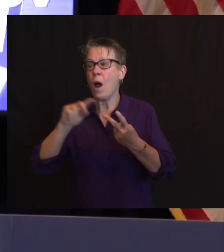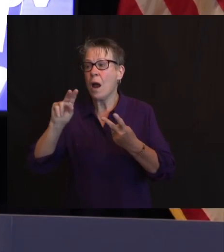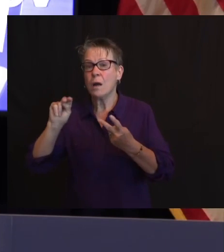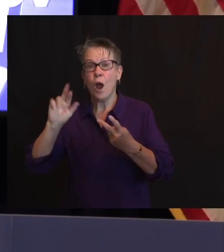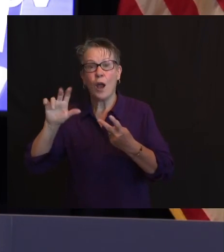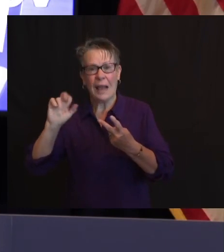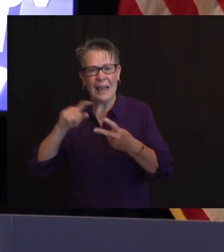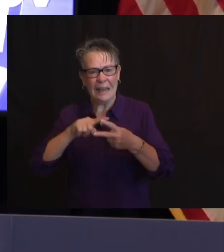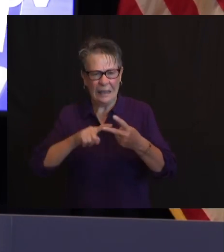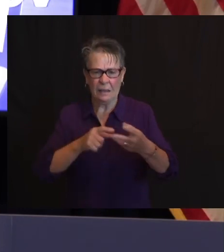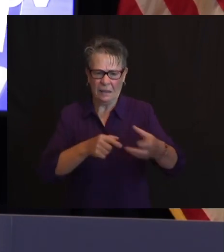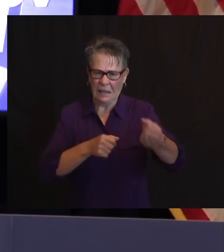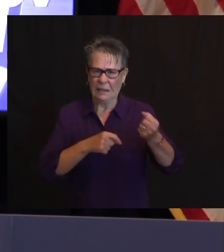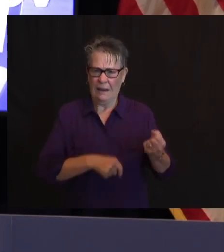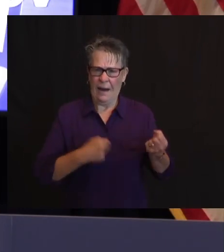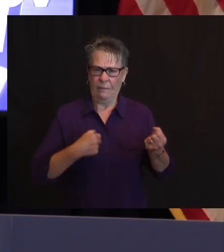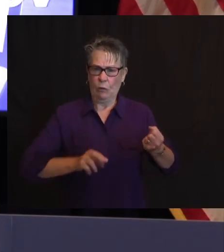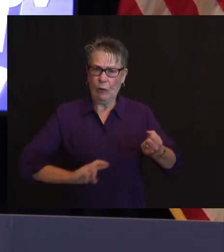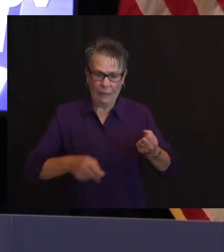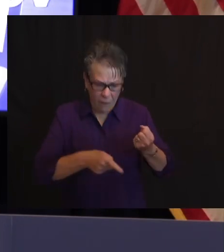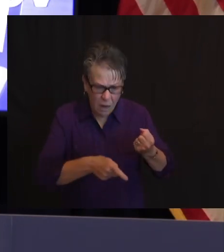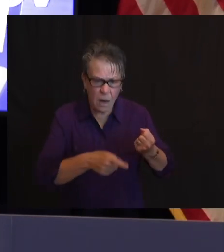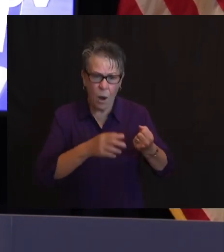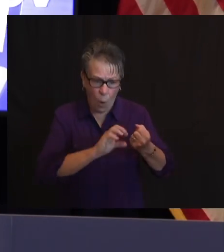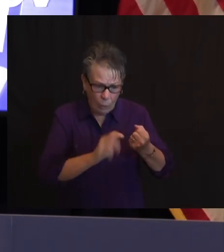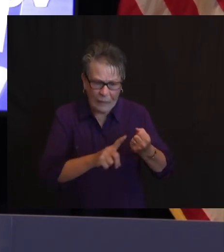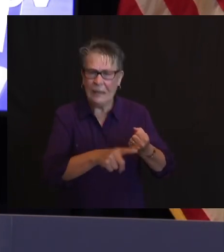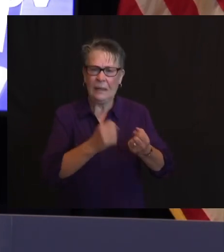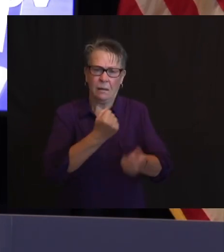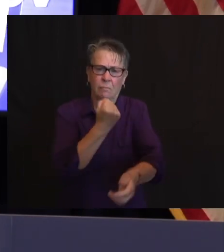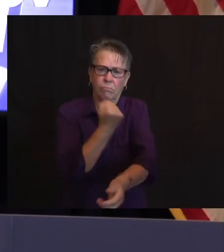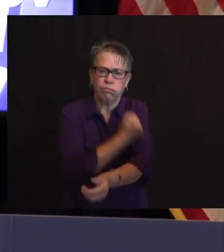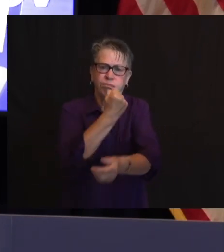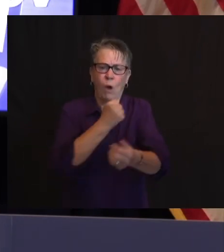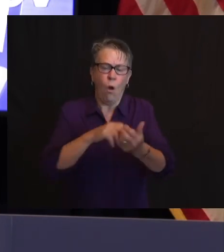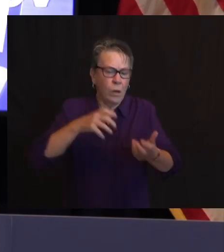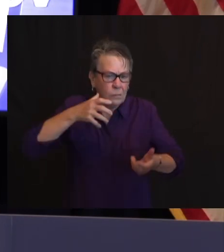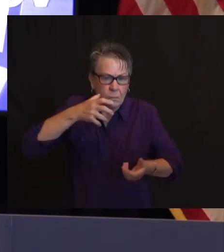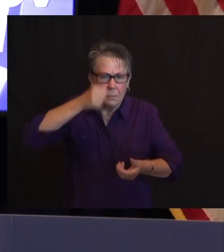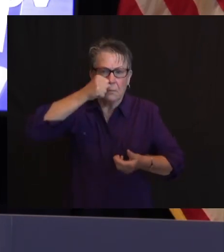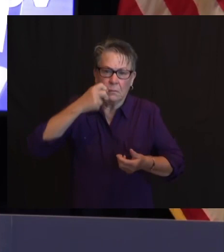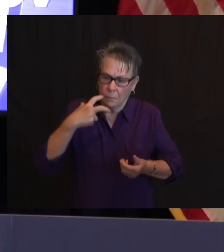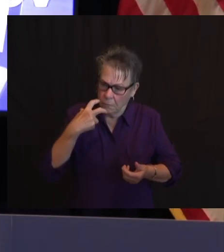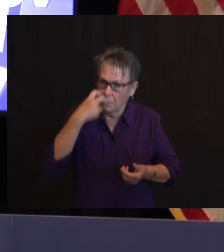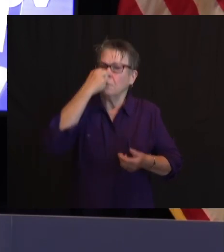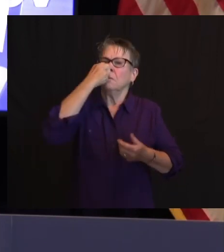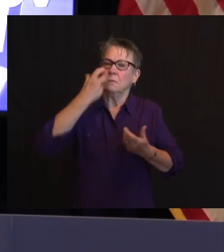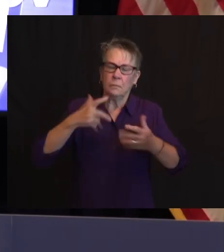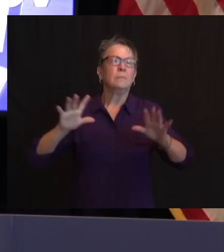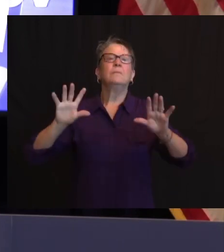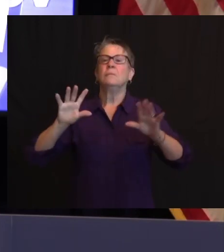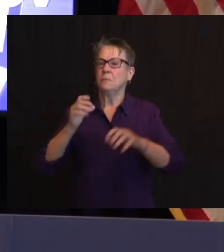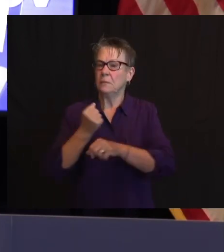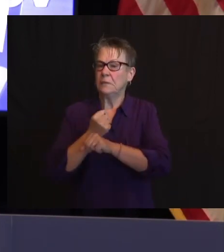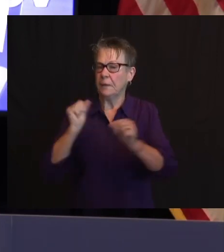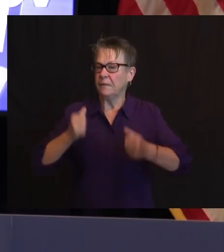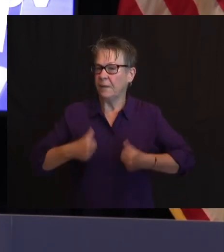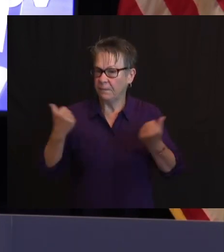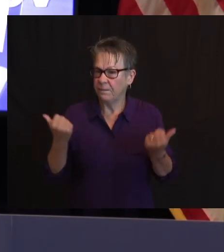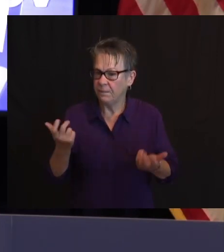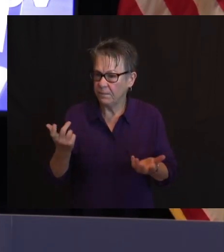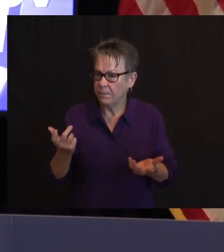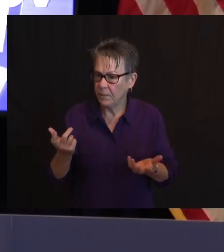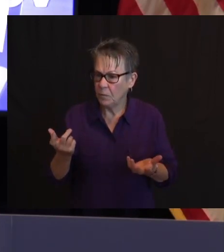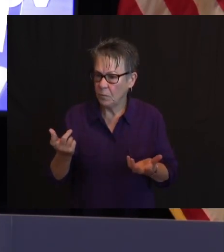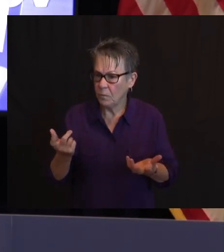participating pharmacy and to get this overdose reversal drug for free so that we are all ready to help save